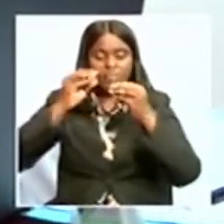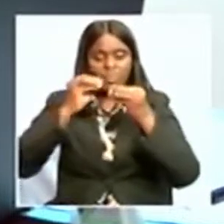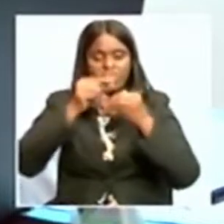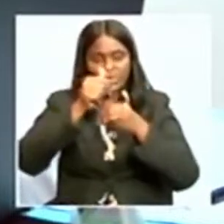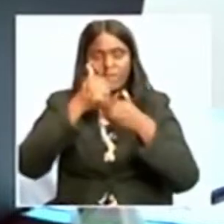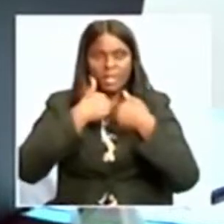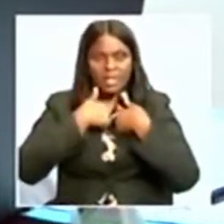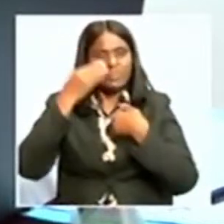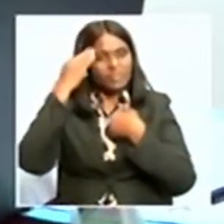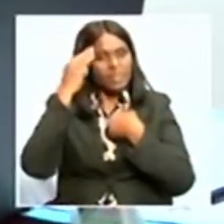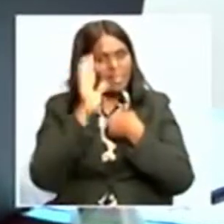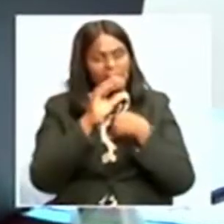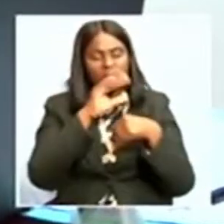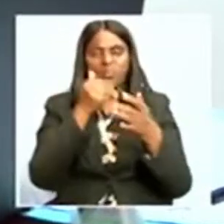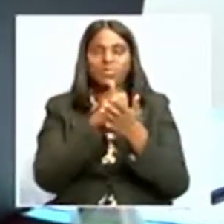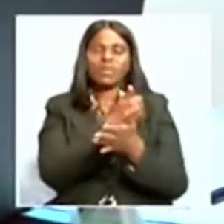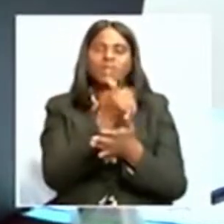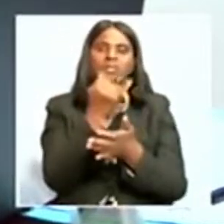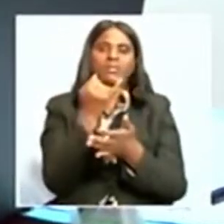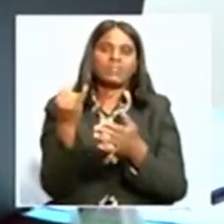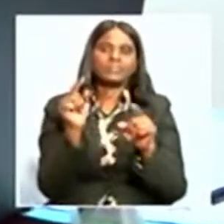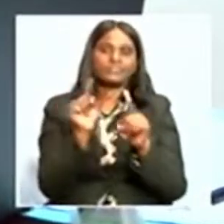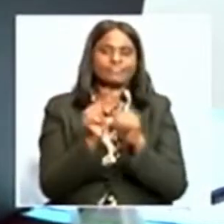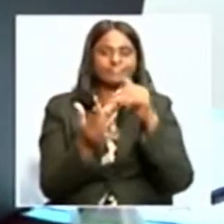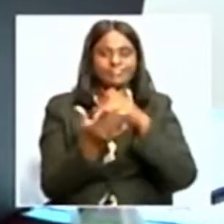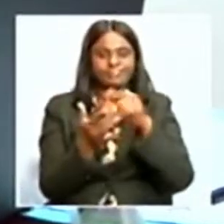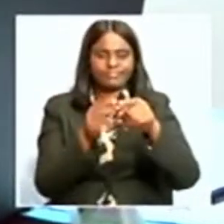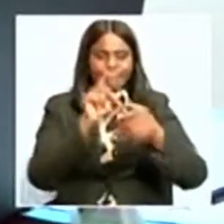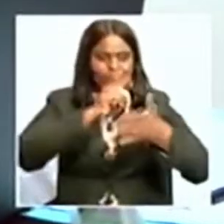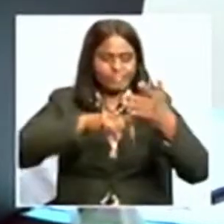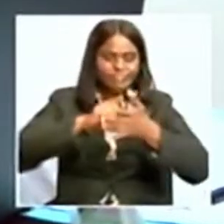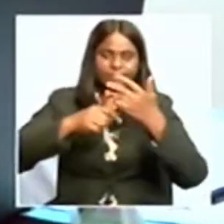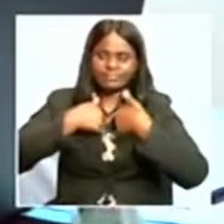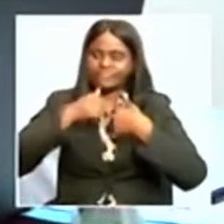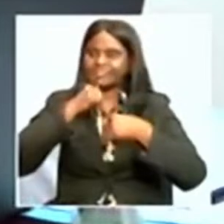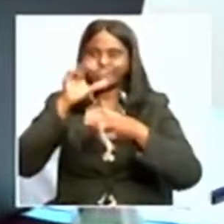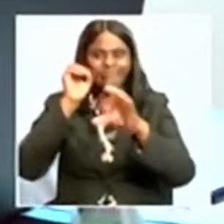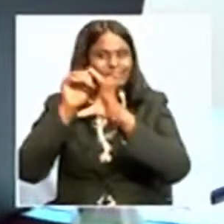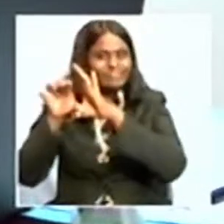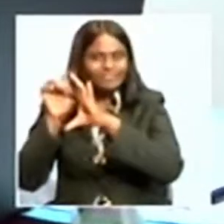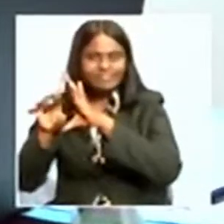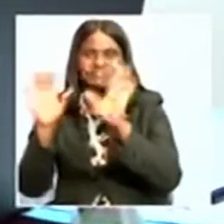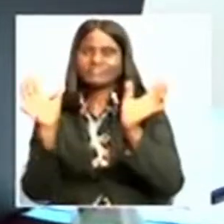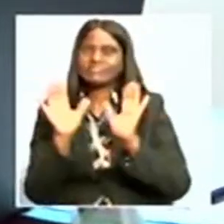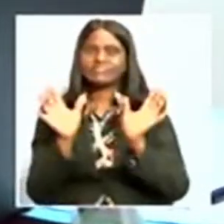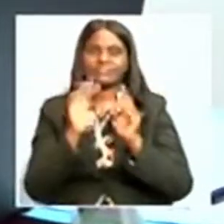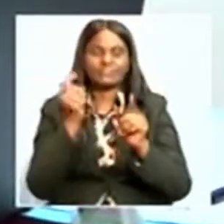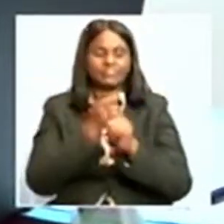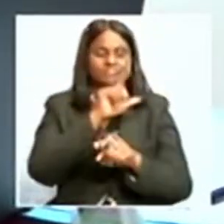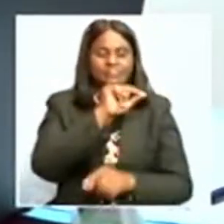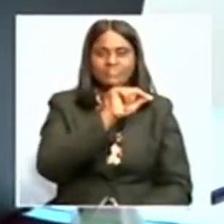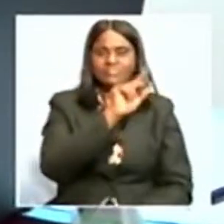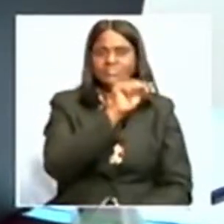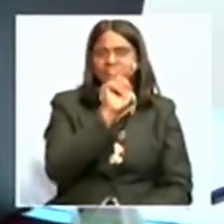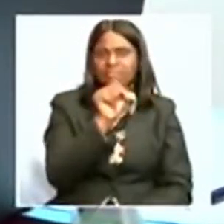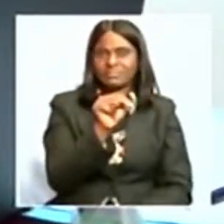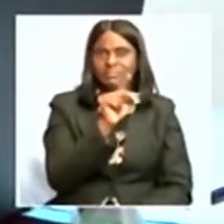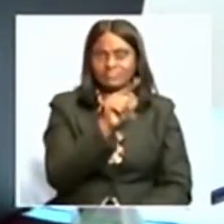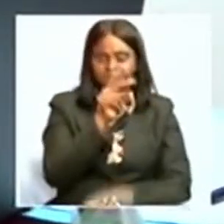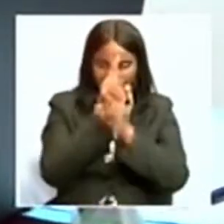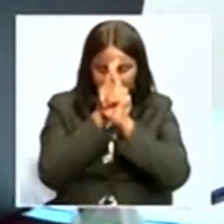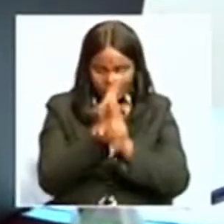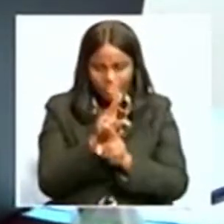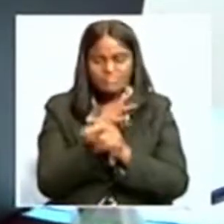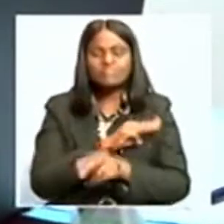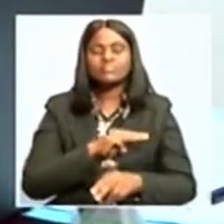take into account all those issues, and these taxes have not been touched from 2022, Honorable